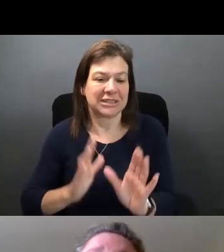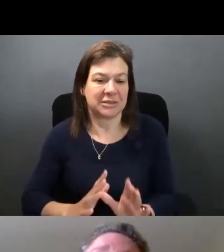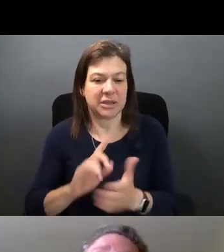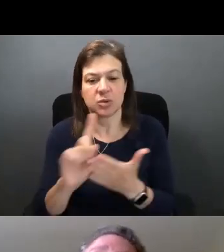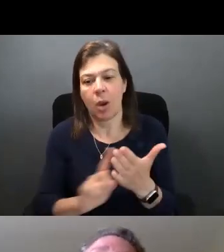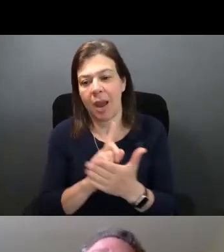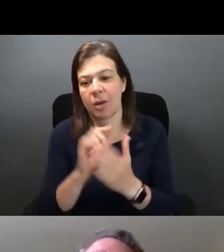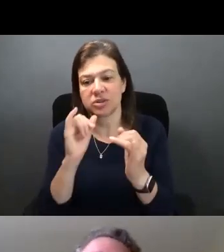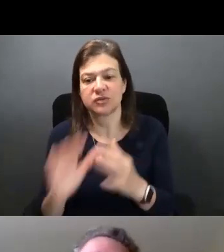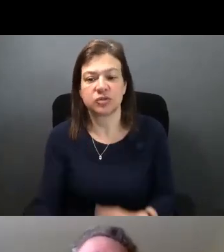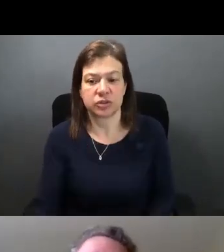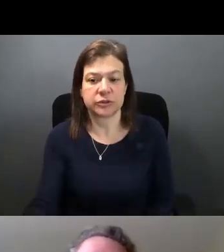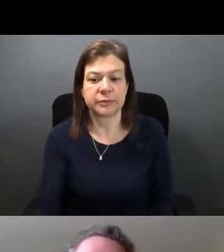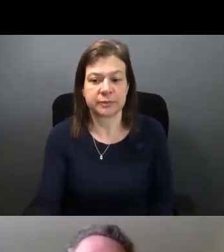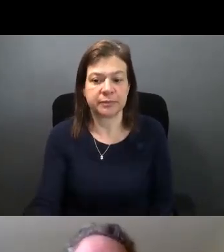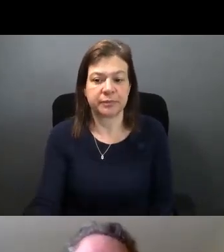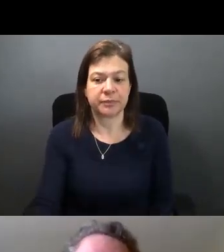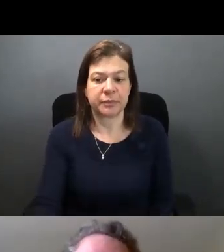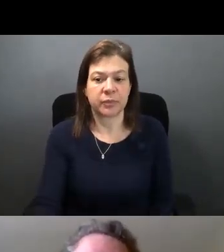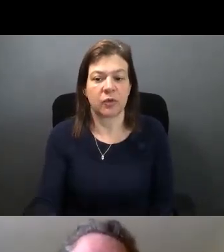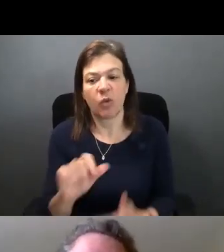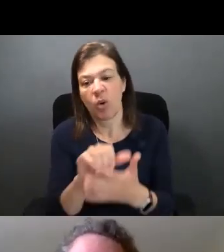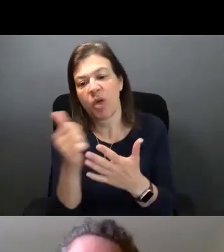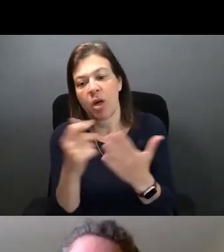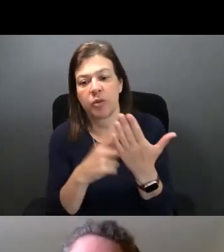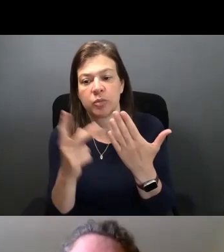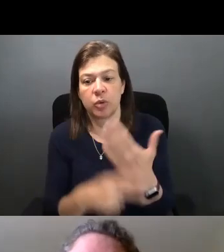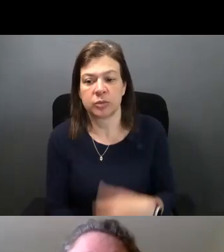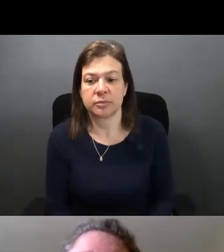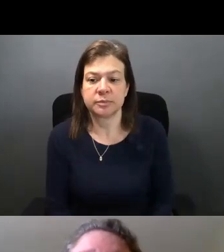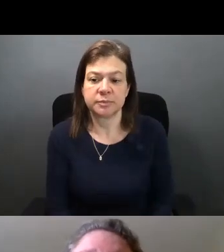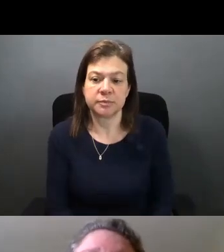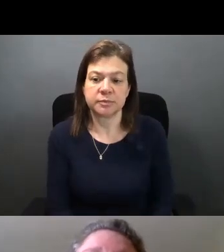of instruction for the other programs.